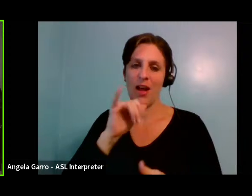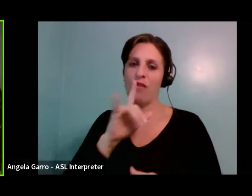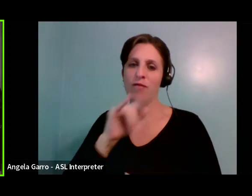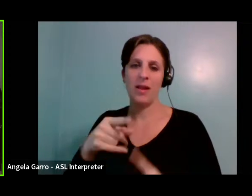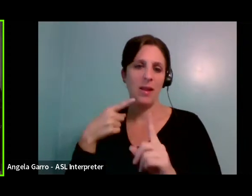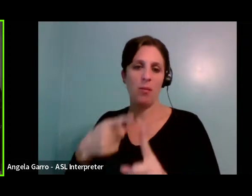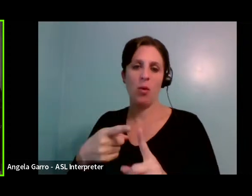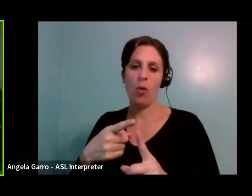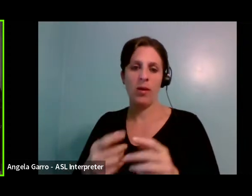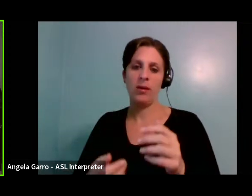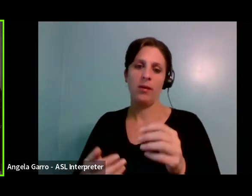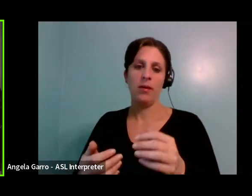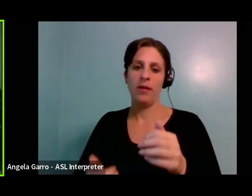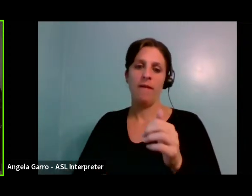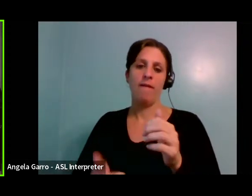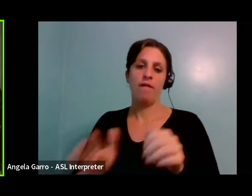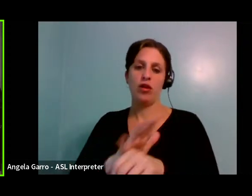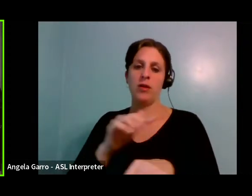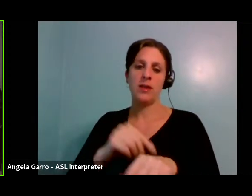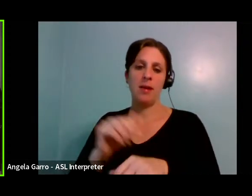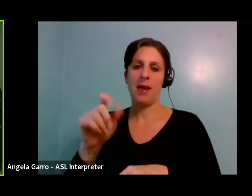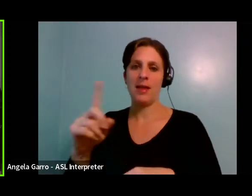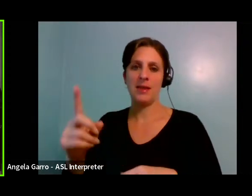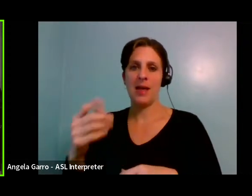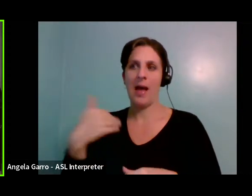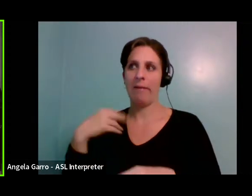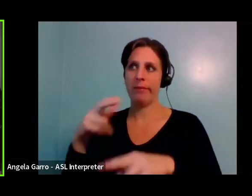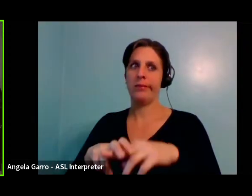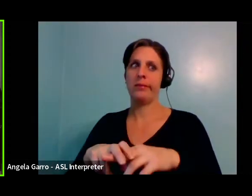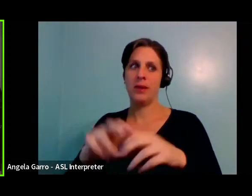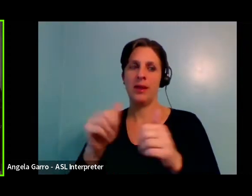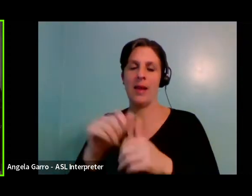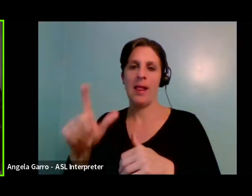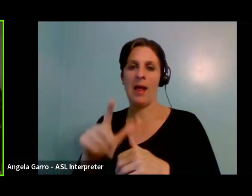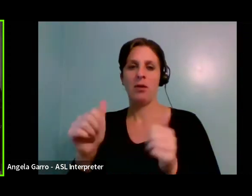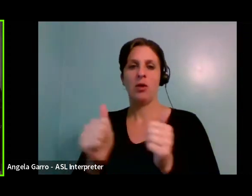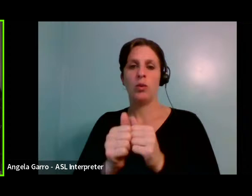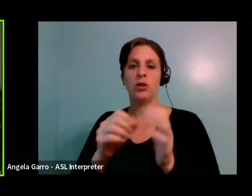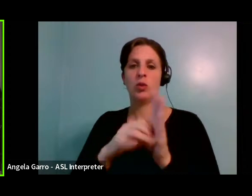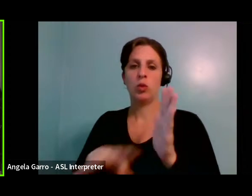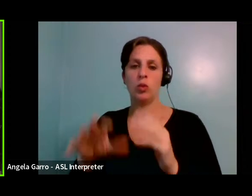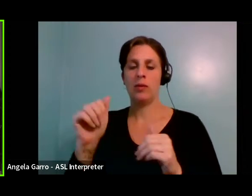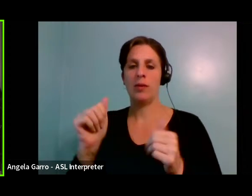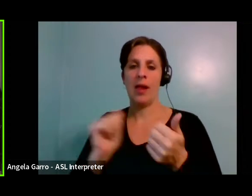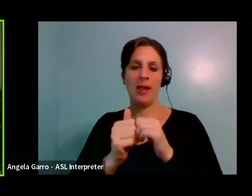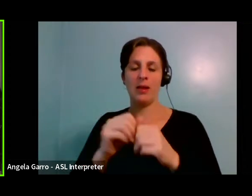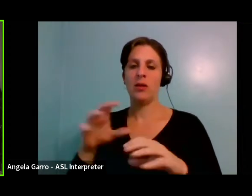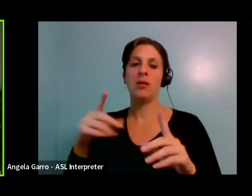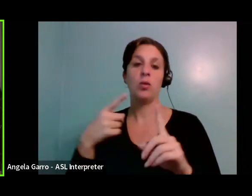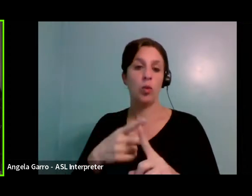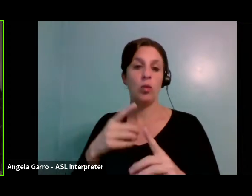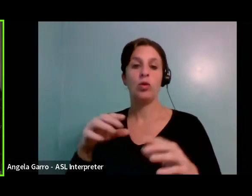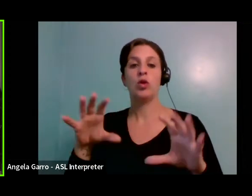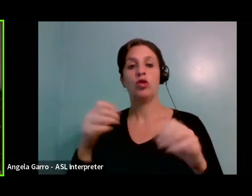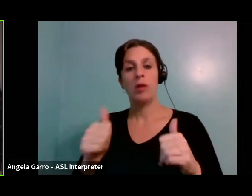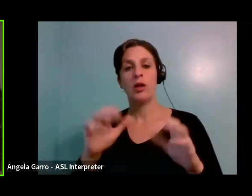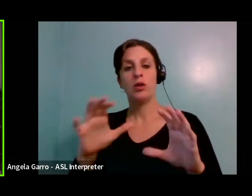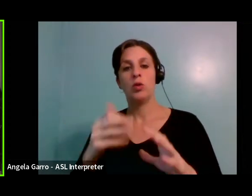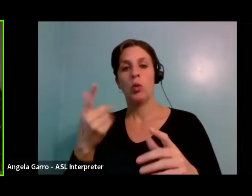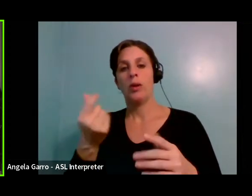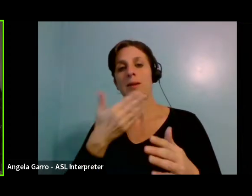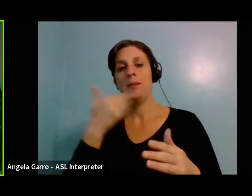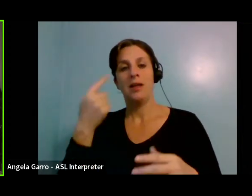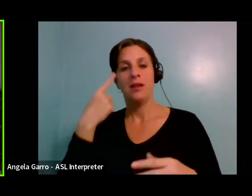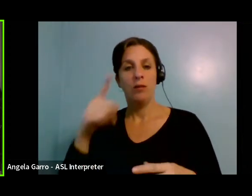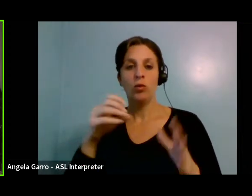full-time AD is having them sitting in the library with student athletes. But, the goal is to try to do what's best for the student, their mental health. And